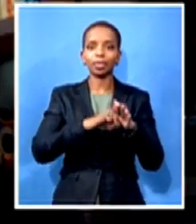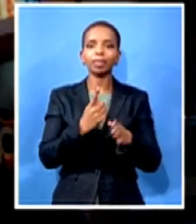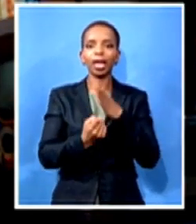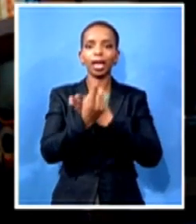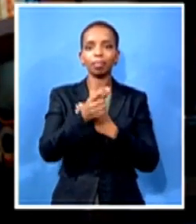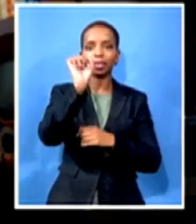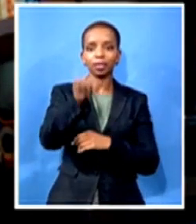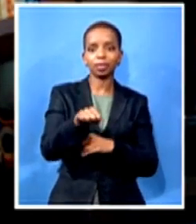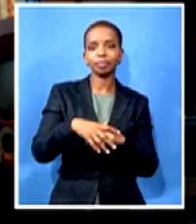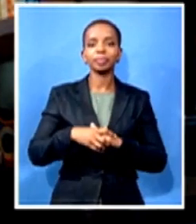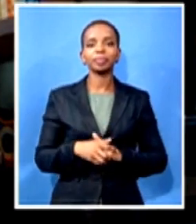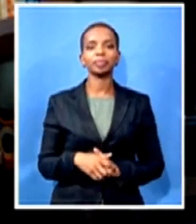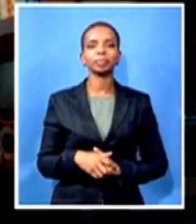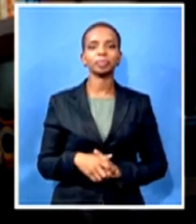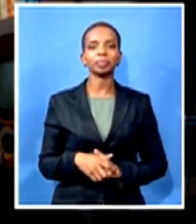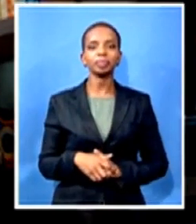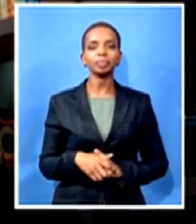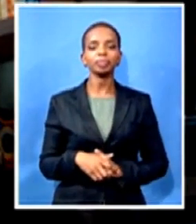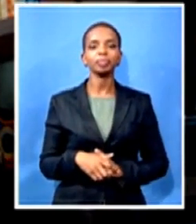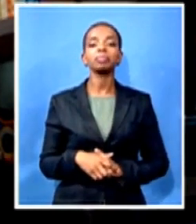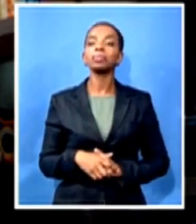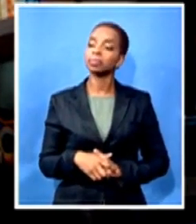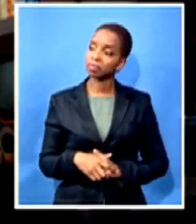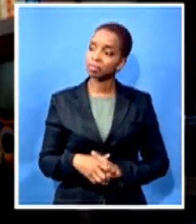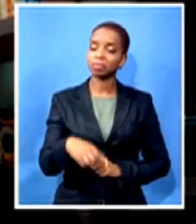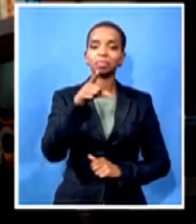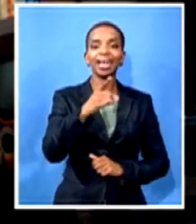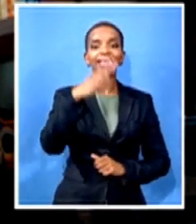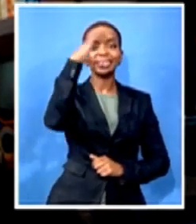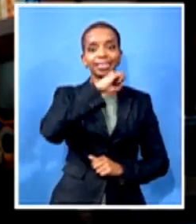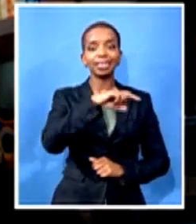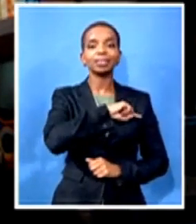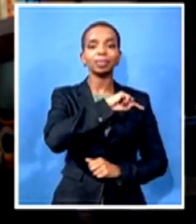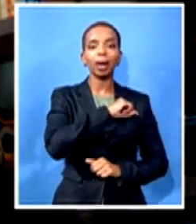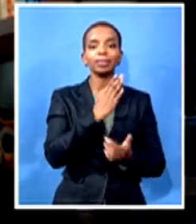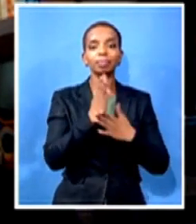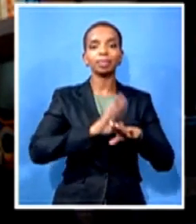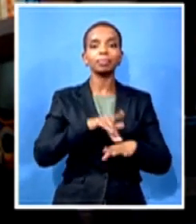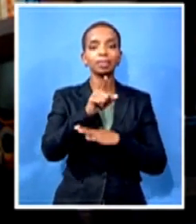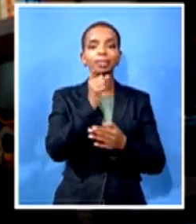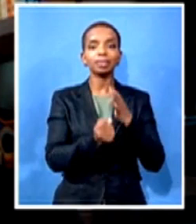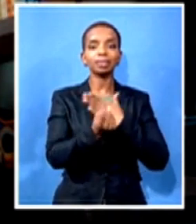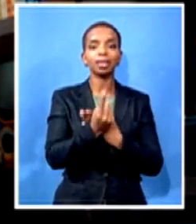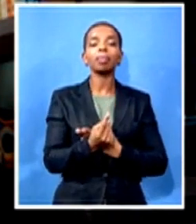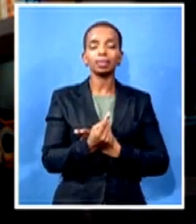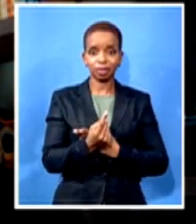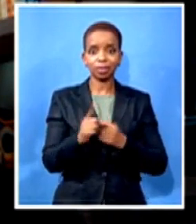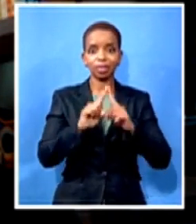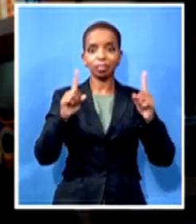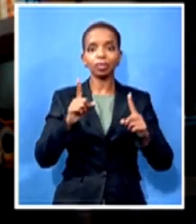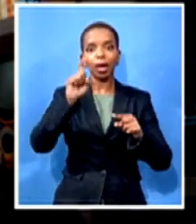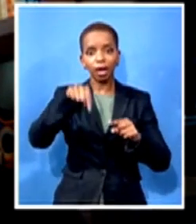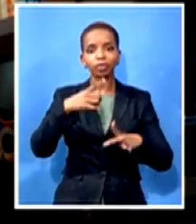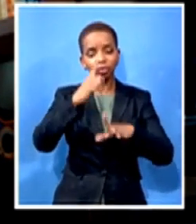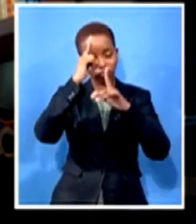It's a strange new normal, and it's a really, really tough one. So I think we have to recognize that people are a lot more forgiving for challenges with children,